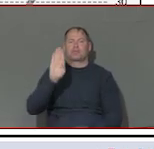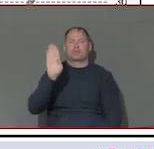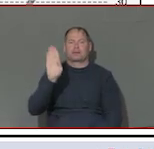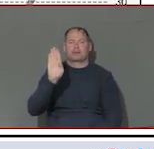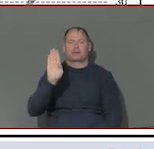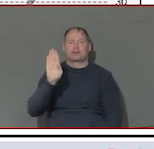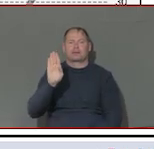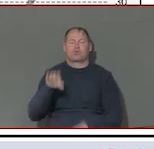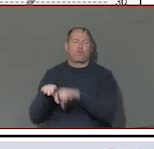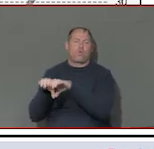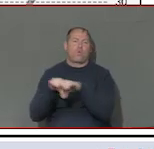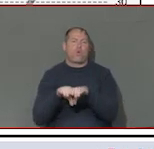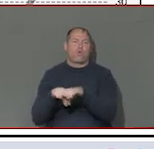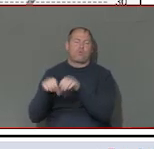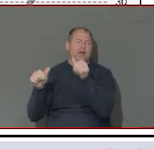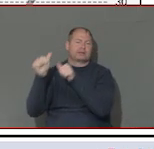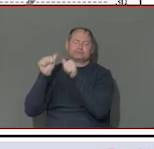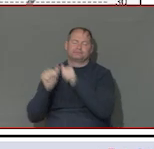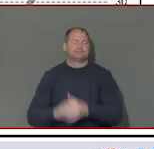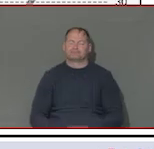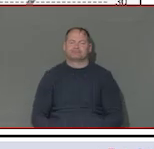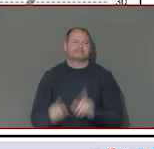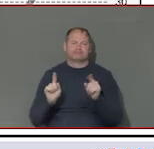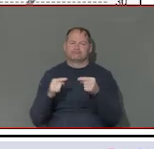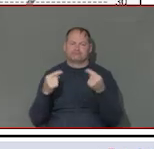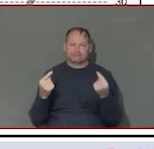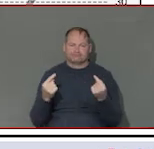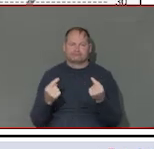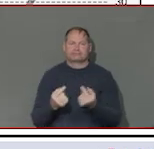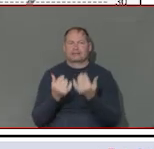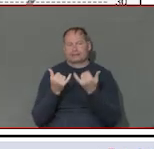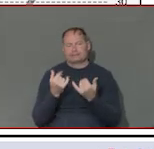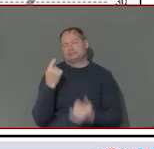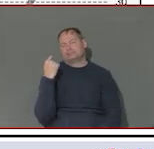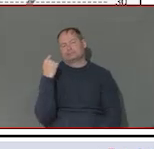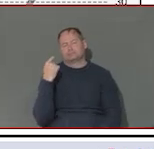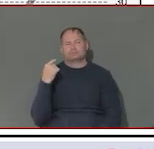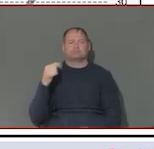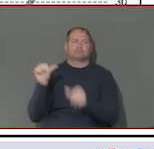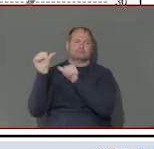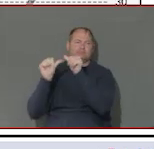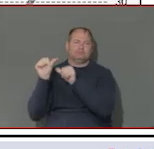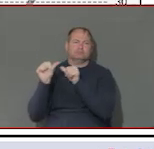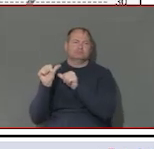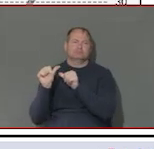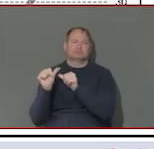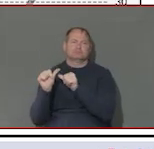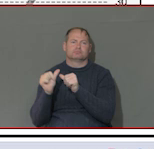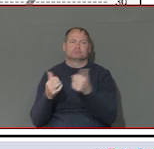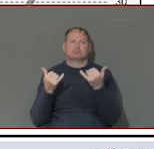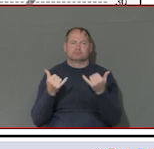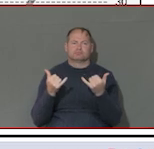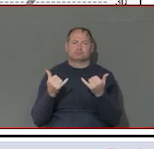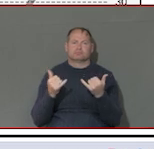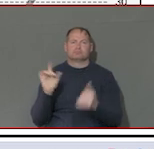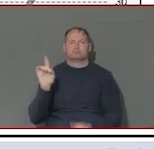As the common ancestor. It must be the recent common ancestor of the gibbons, the